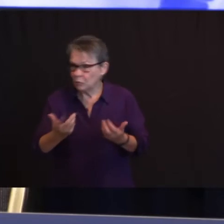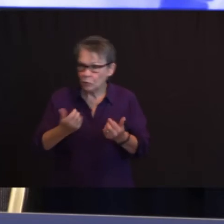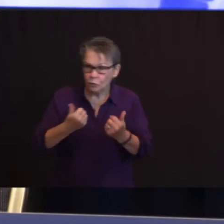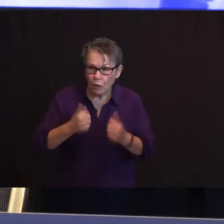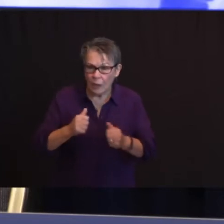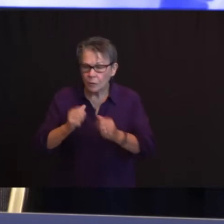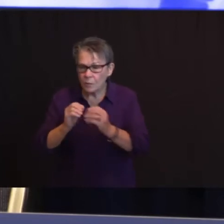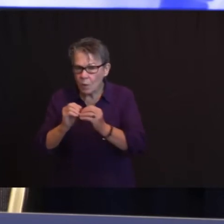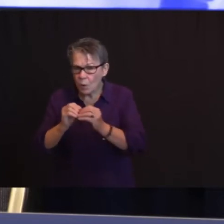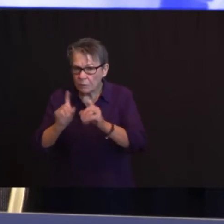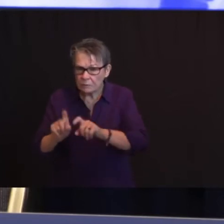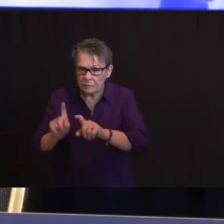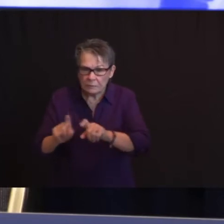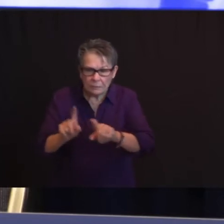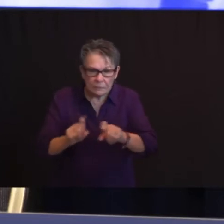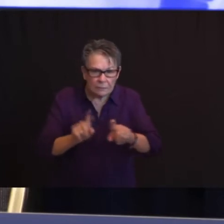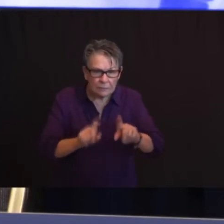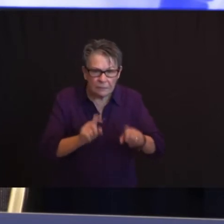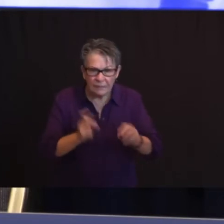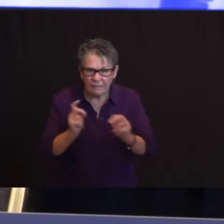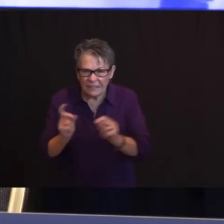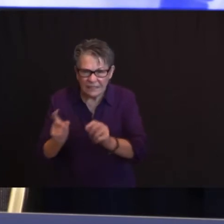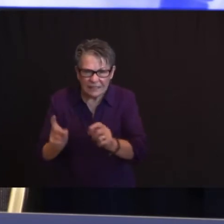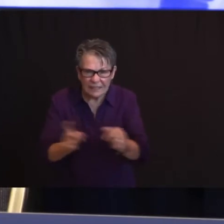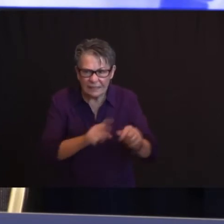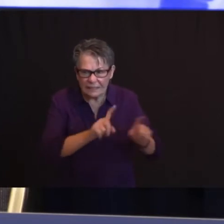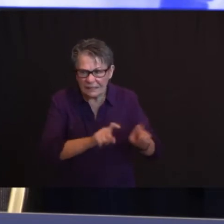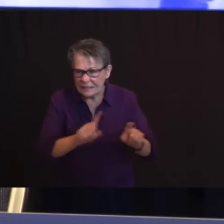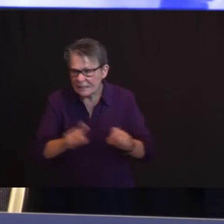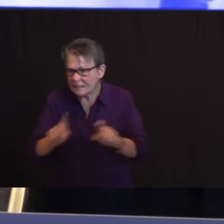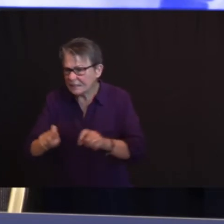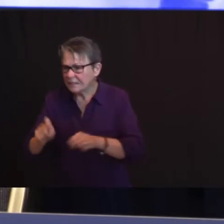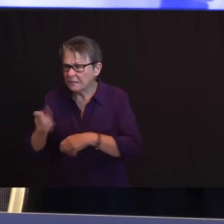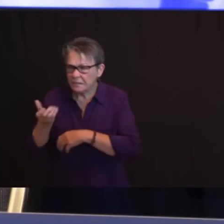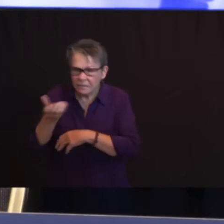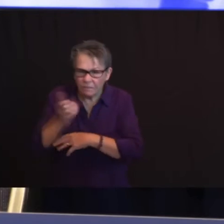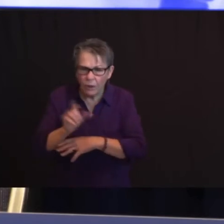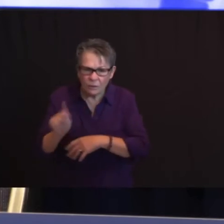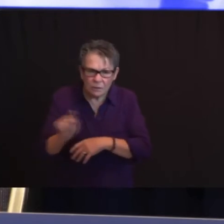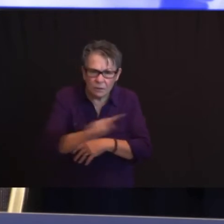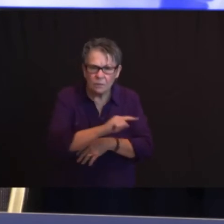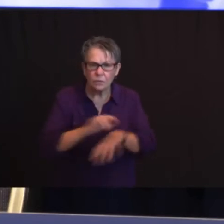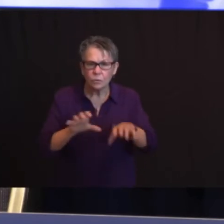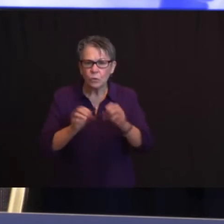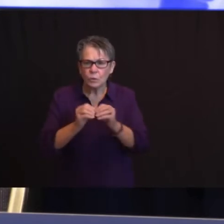immediately at our hospitals and regular testing at the veterans' homes.